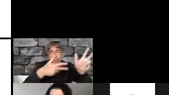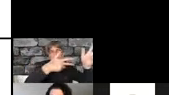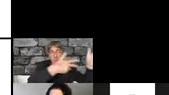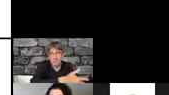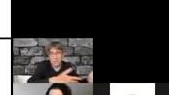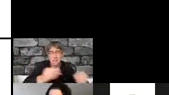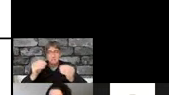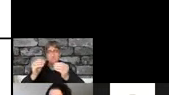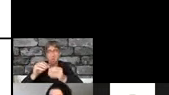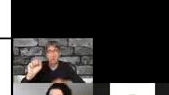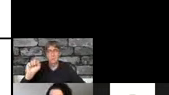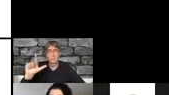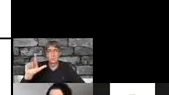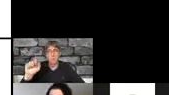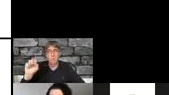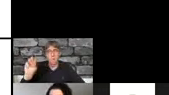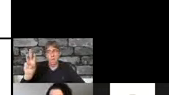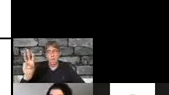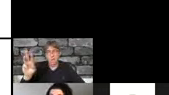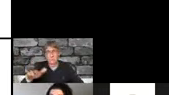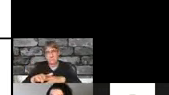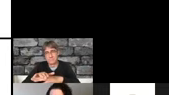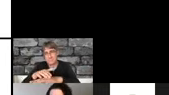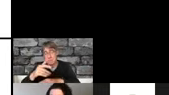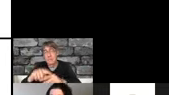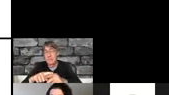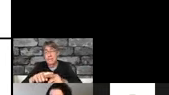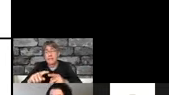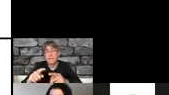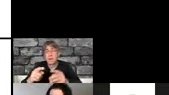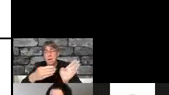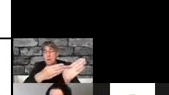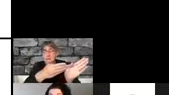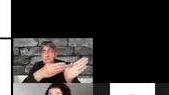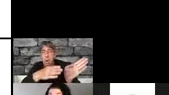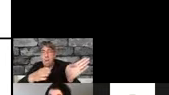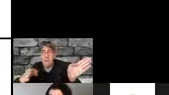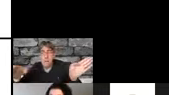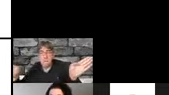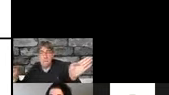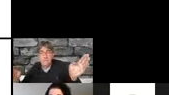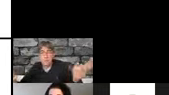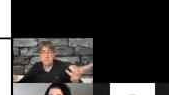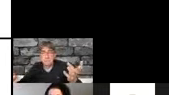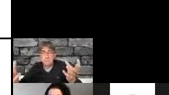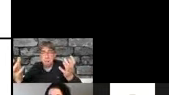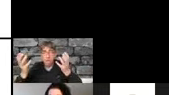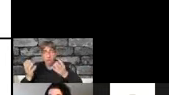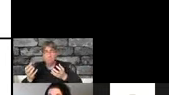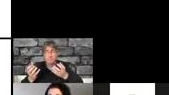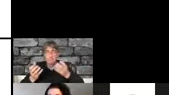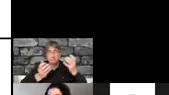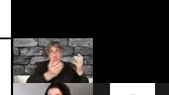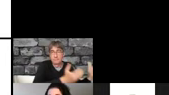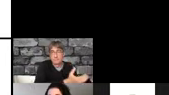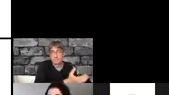that if we were to allow people to board at both the front of the buses or Green Line or trolley and the back, what we refer to as all